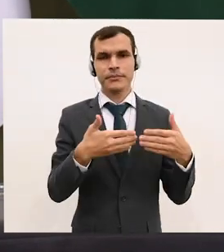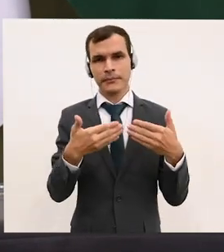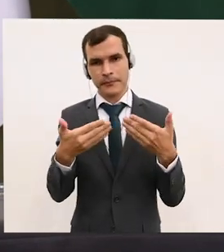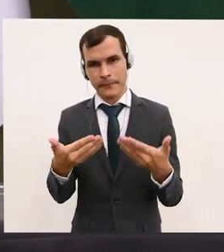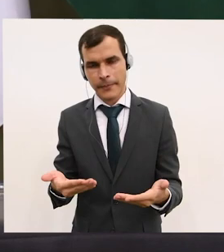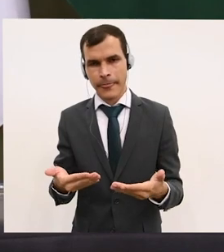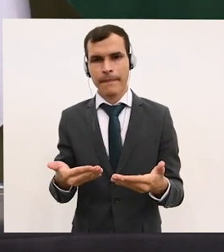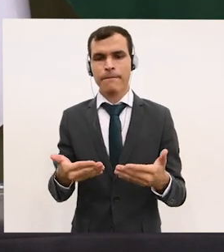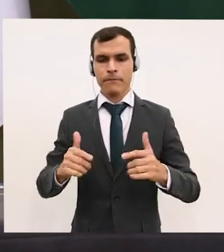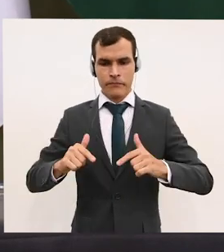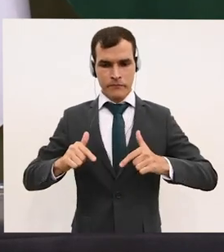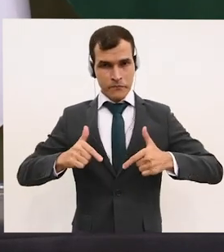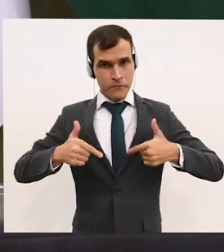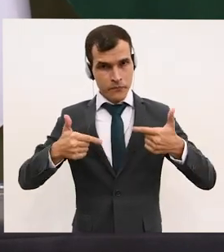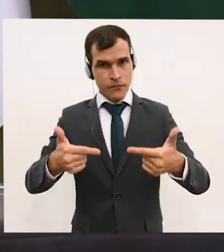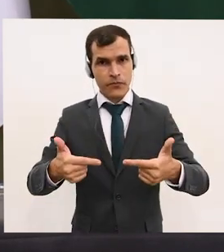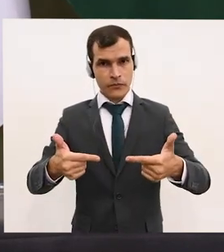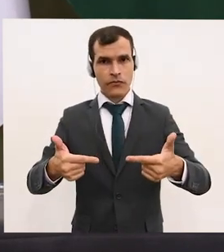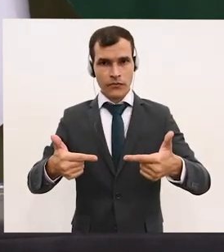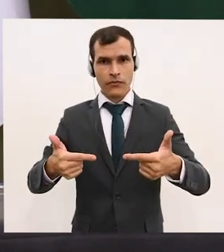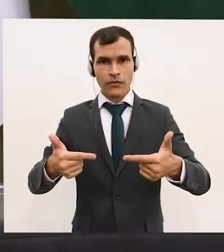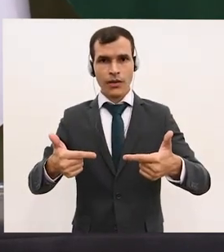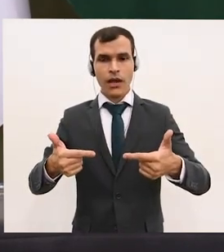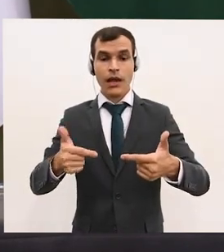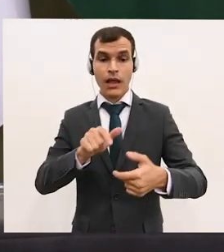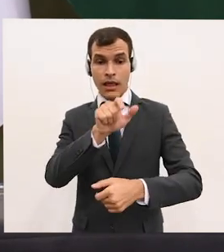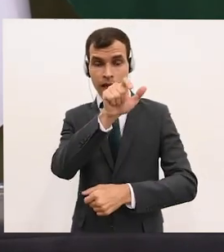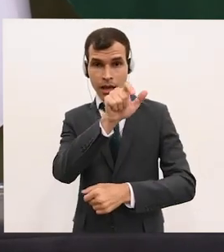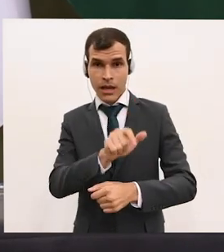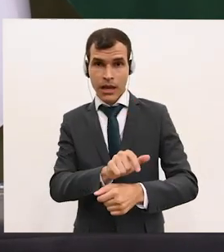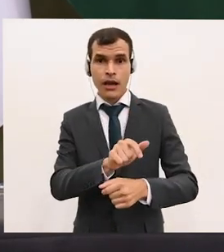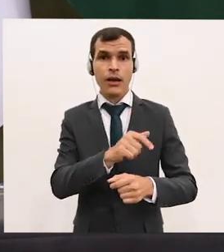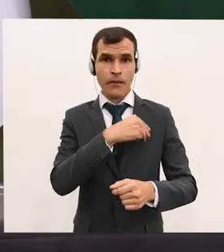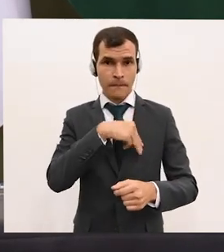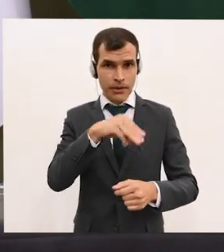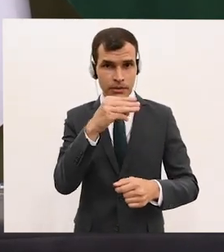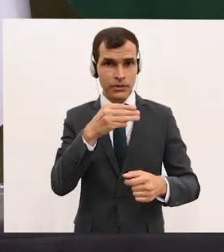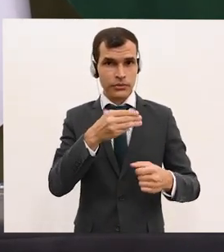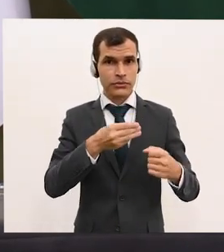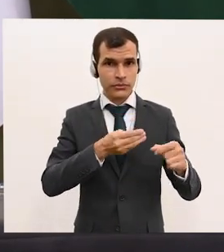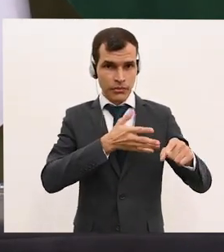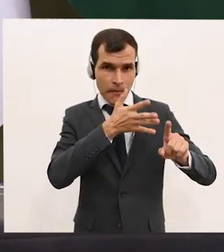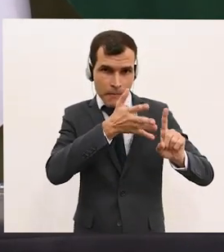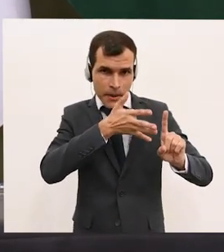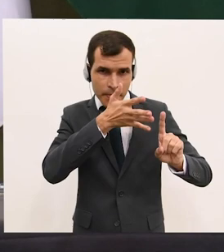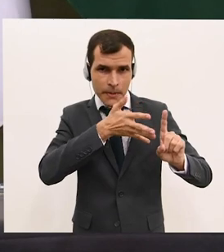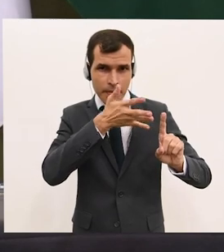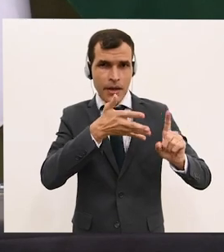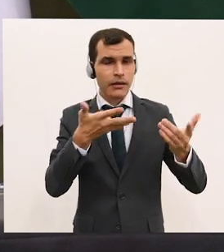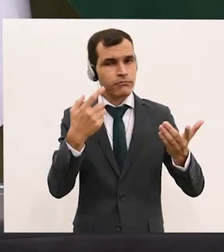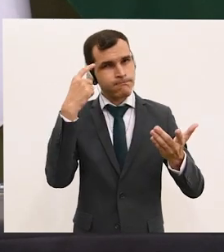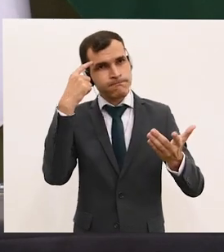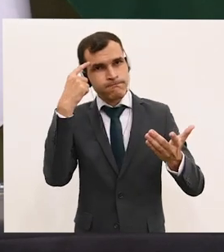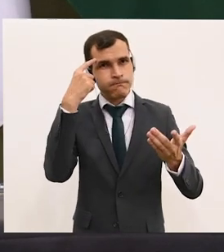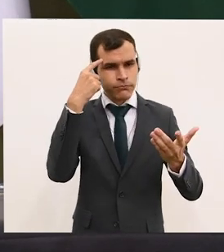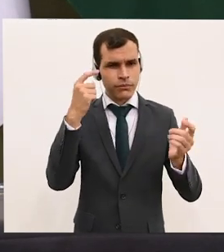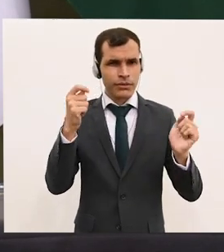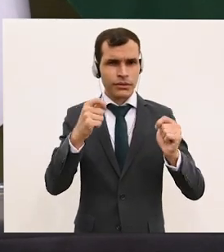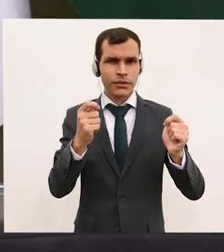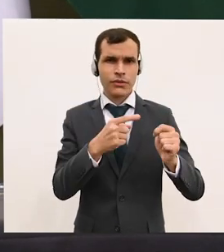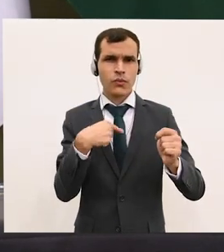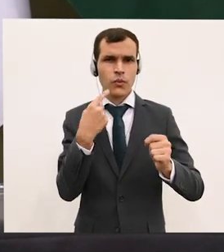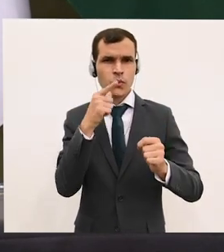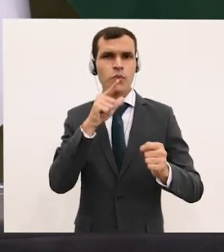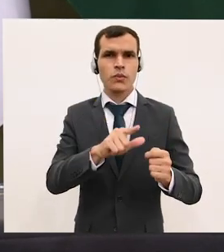This is what we are striving to see if we can accomplish. And again, having Brazil's leadership